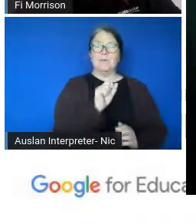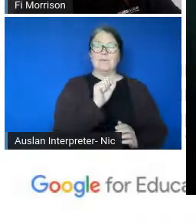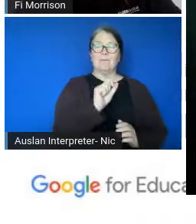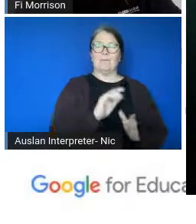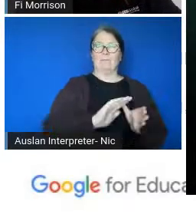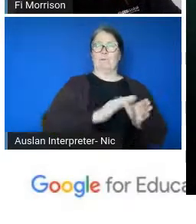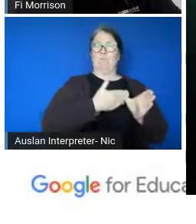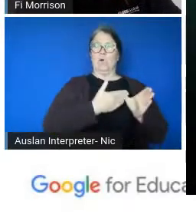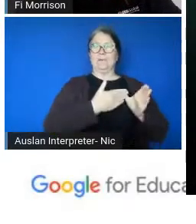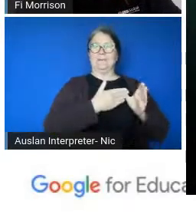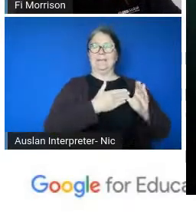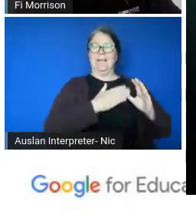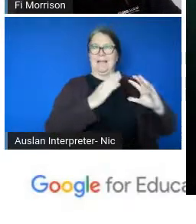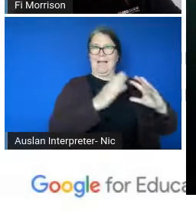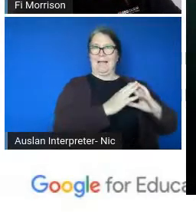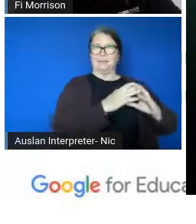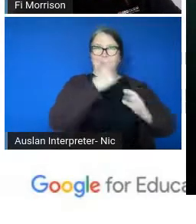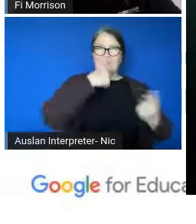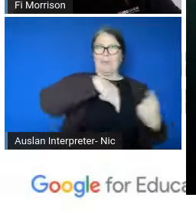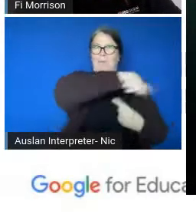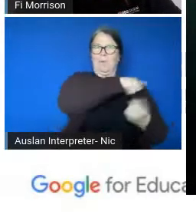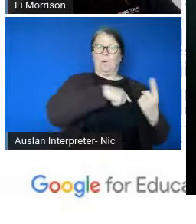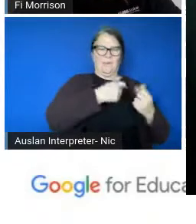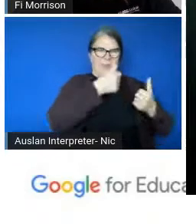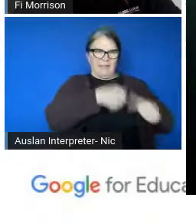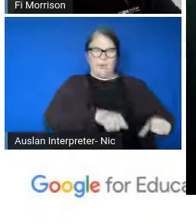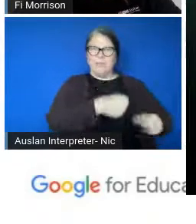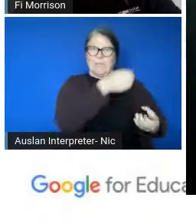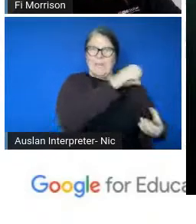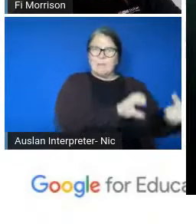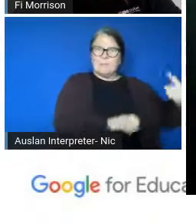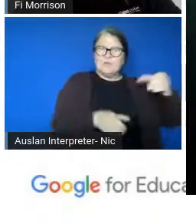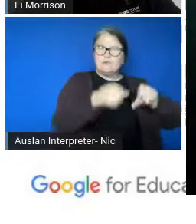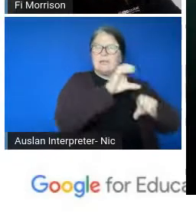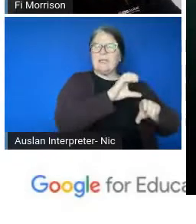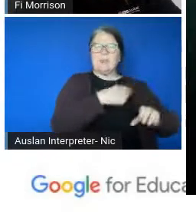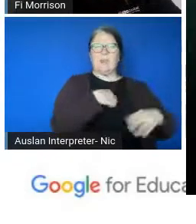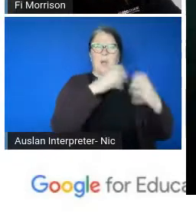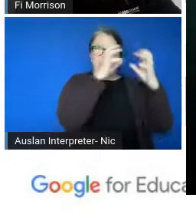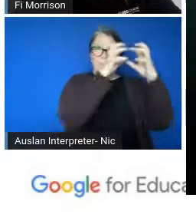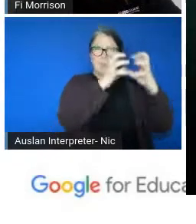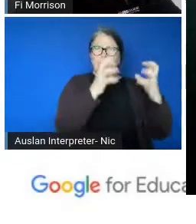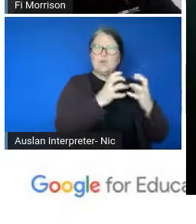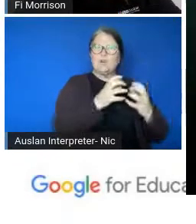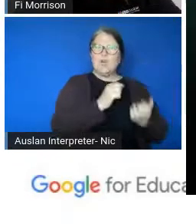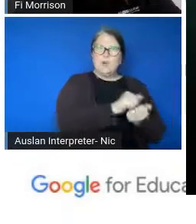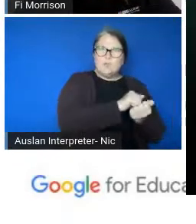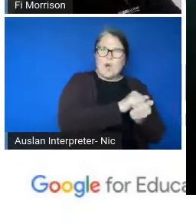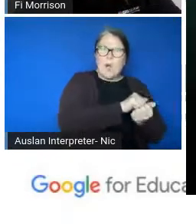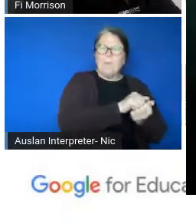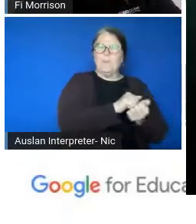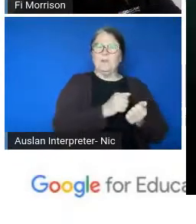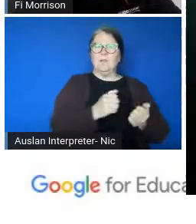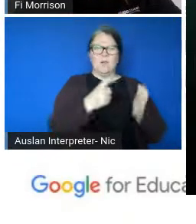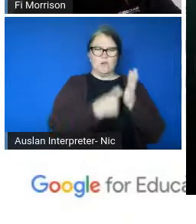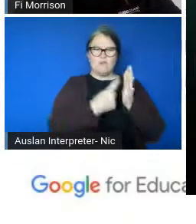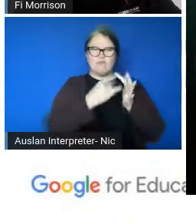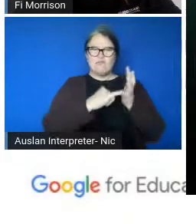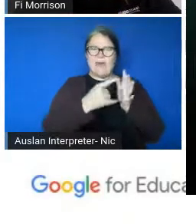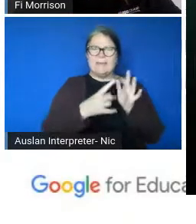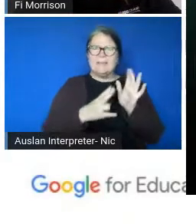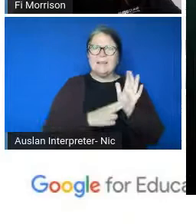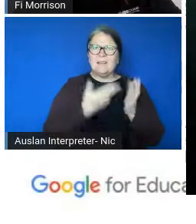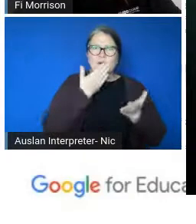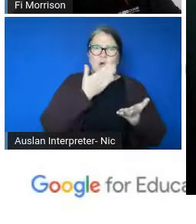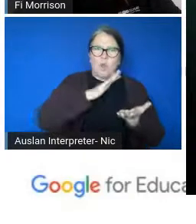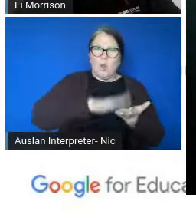used astronomy, they've used they've used chemistry, they've used things like bush soap, resins, glue, you name it,